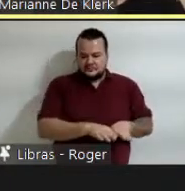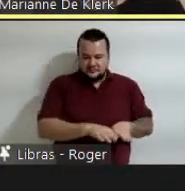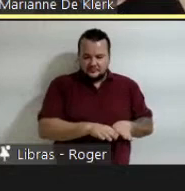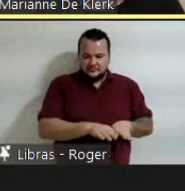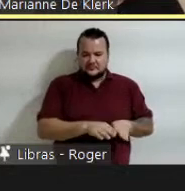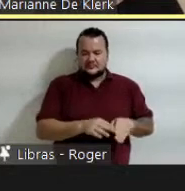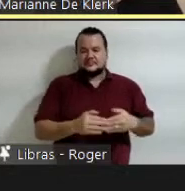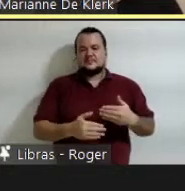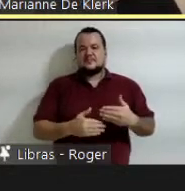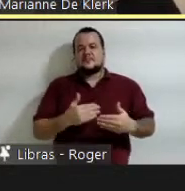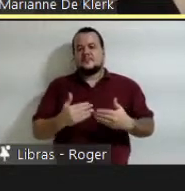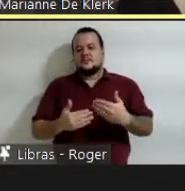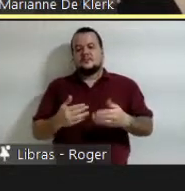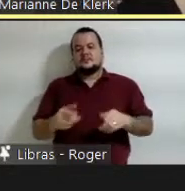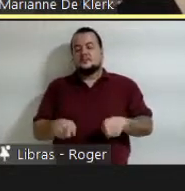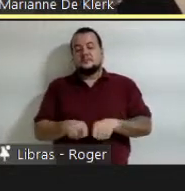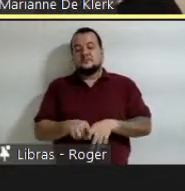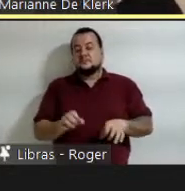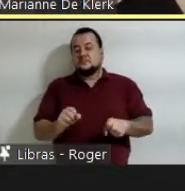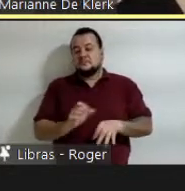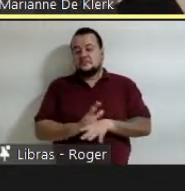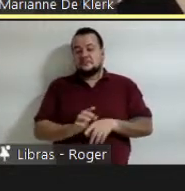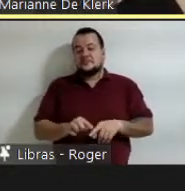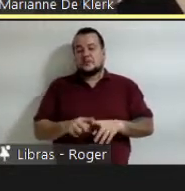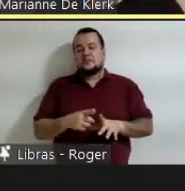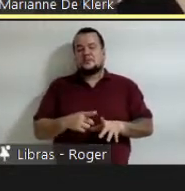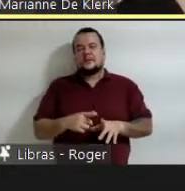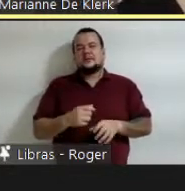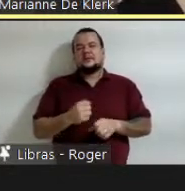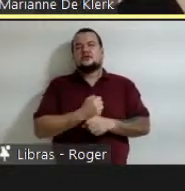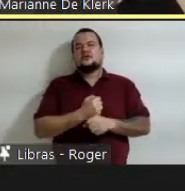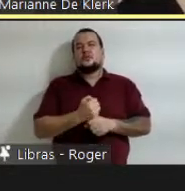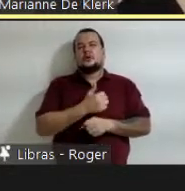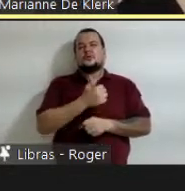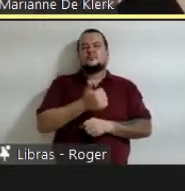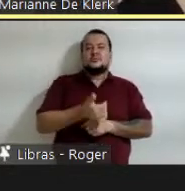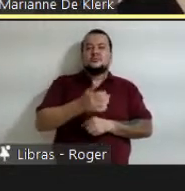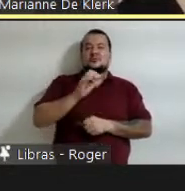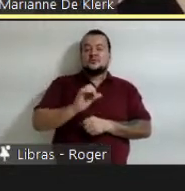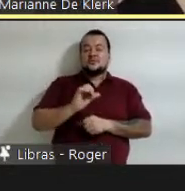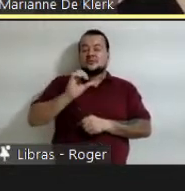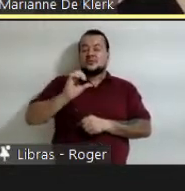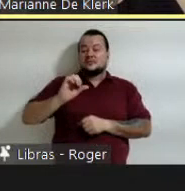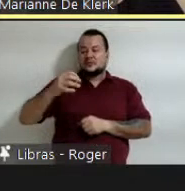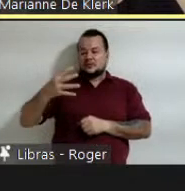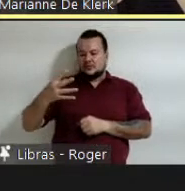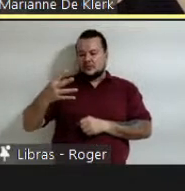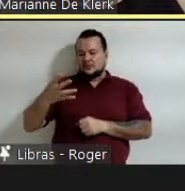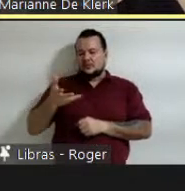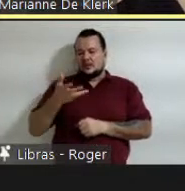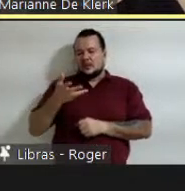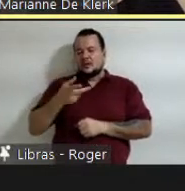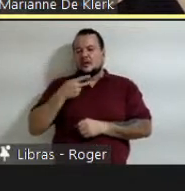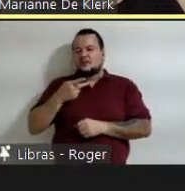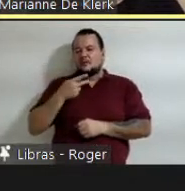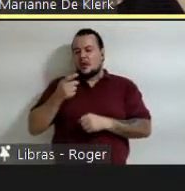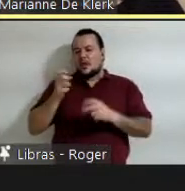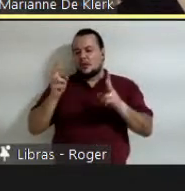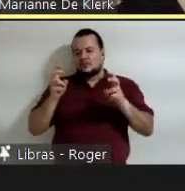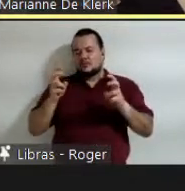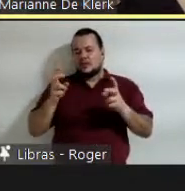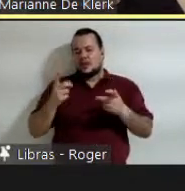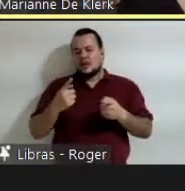since 1994, and I think it's just important to briefly touch upon what happened with the democratic government, the city actually